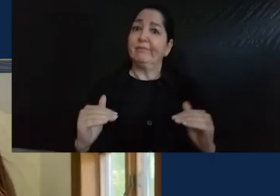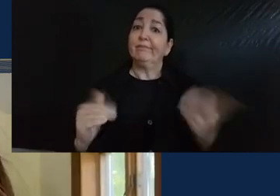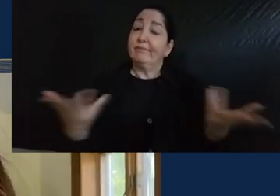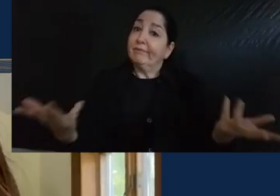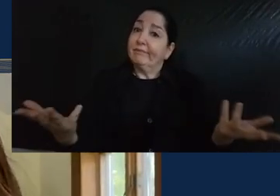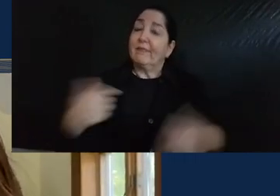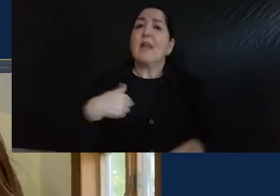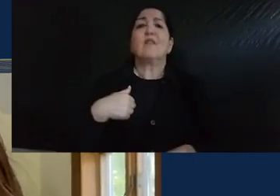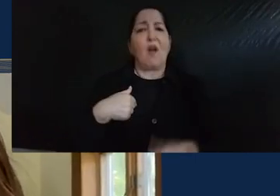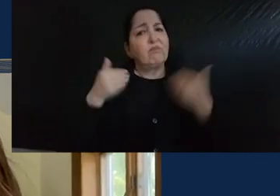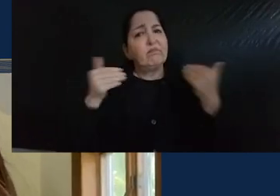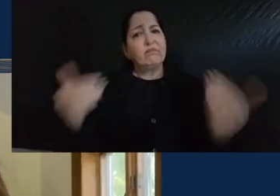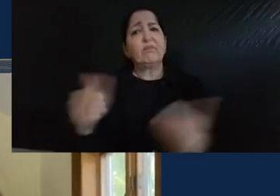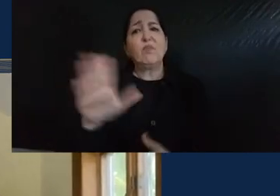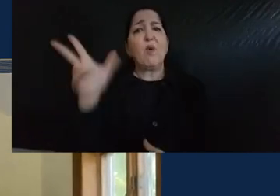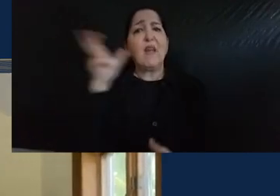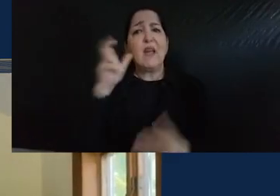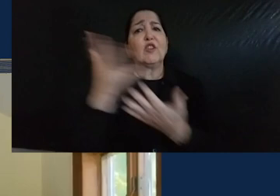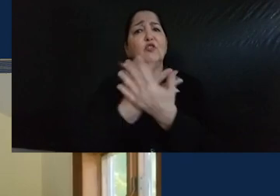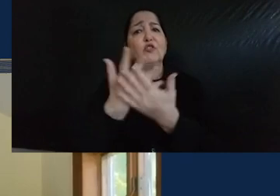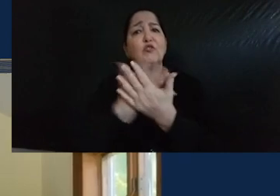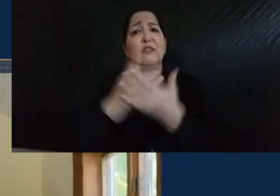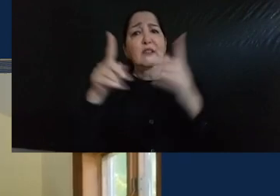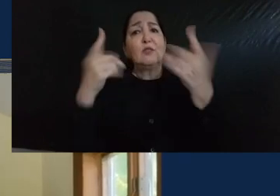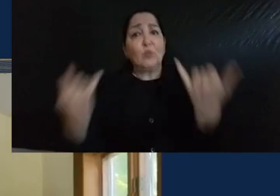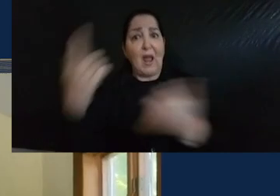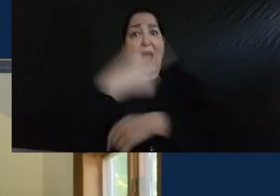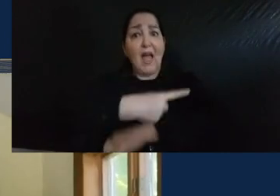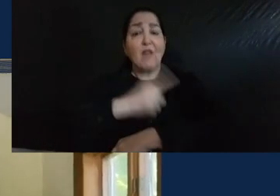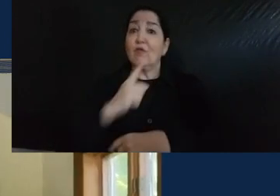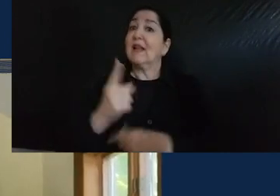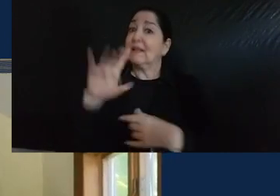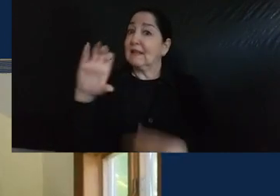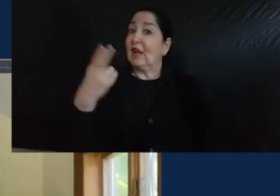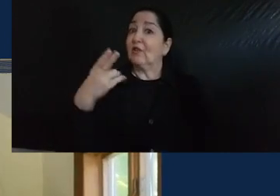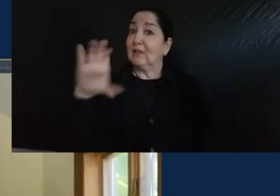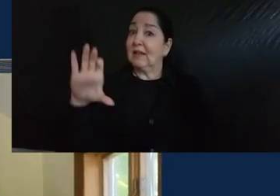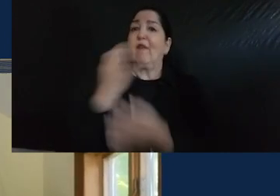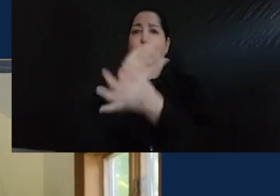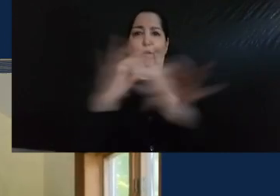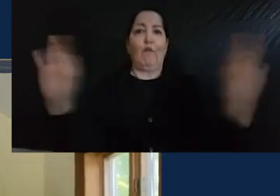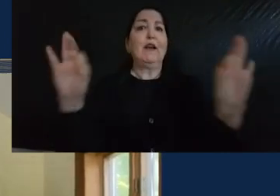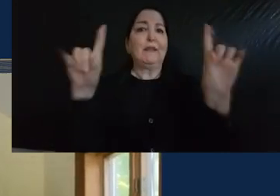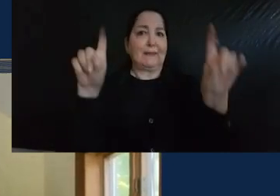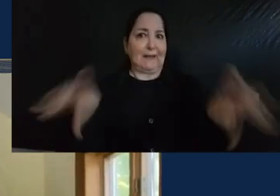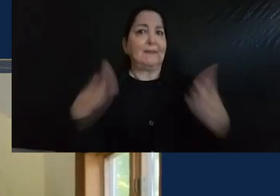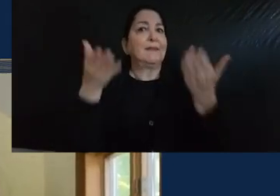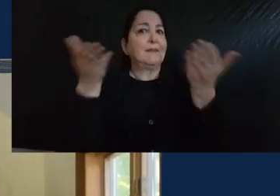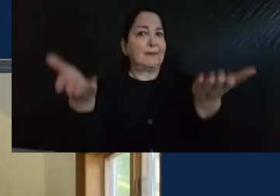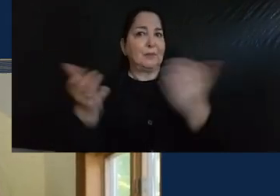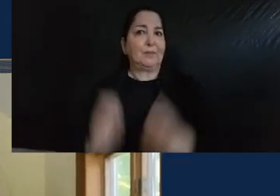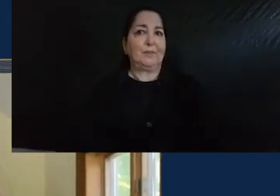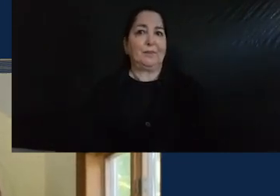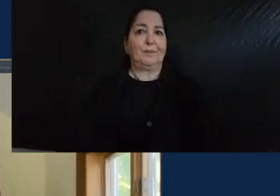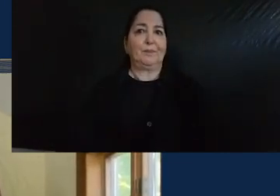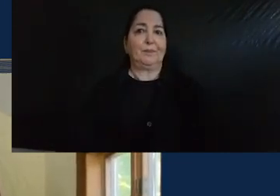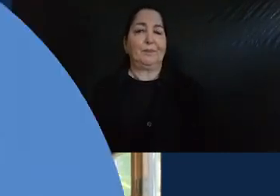when he was a child. So get your hearing screen today. It's free at